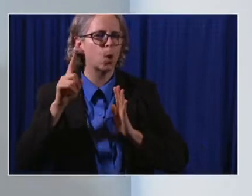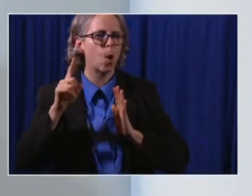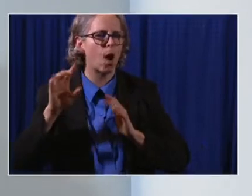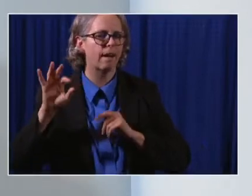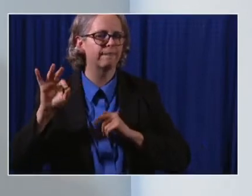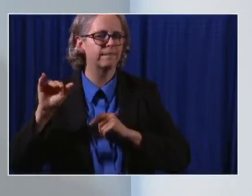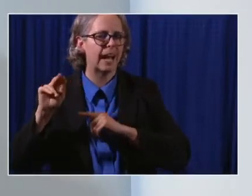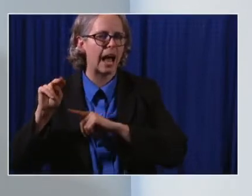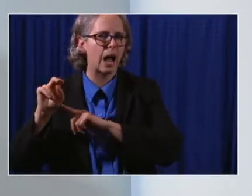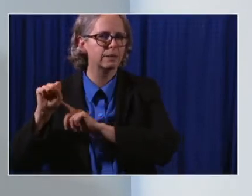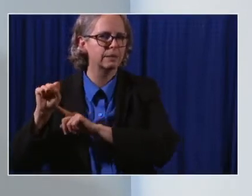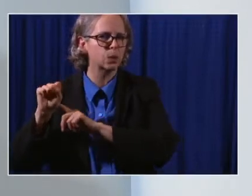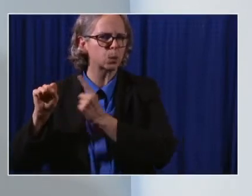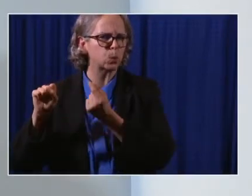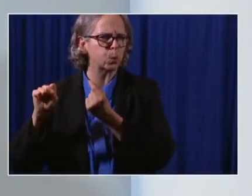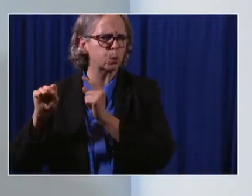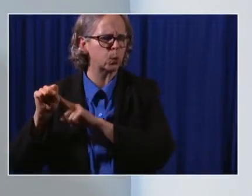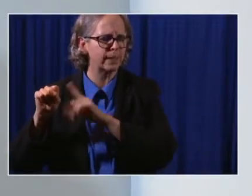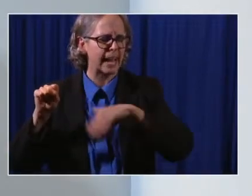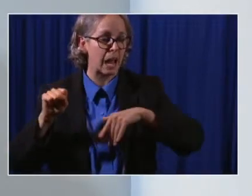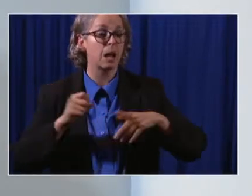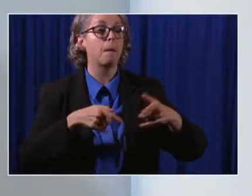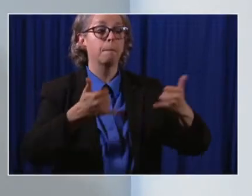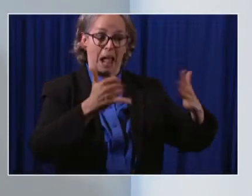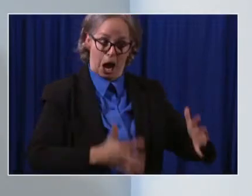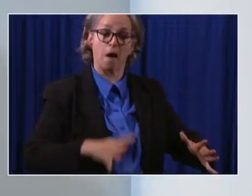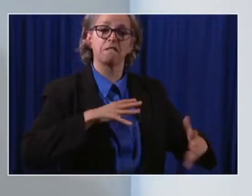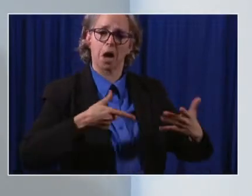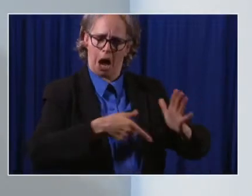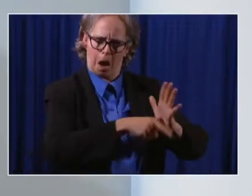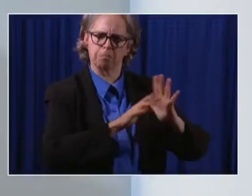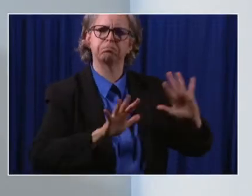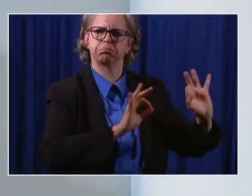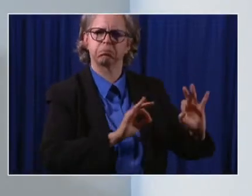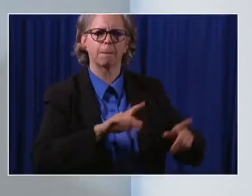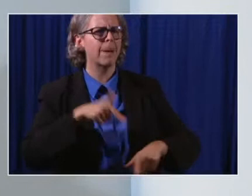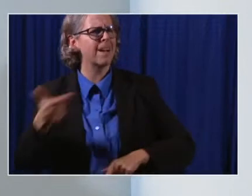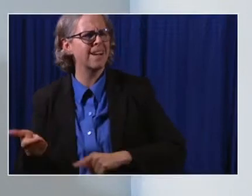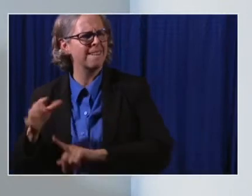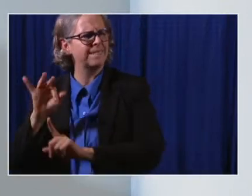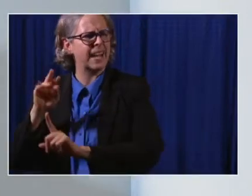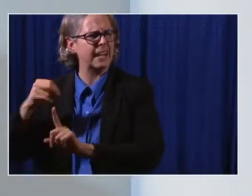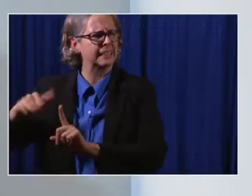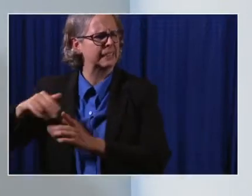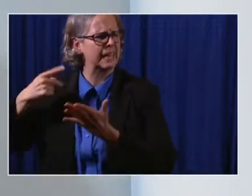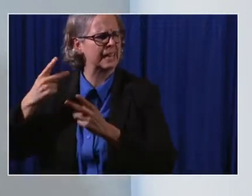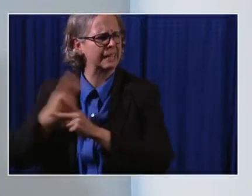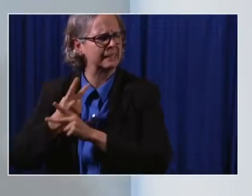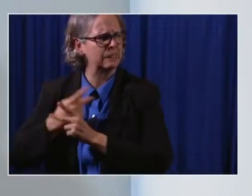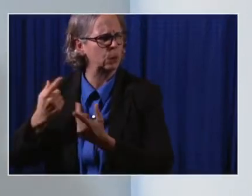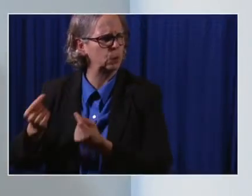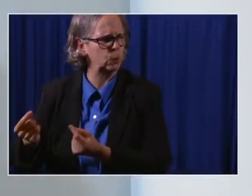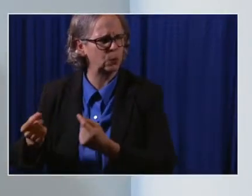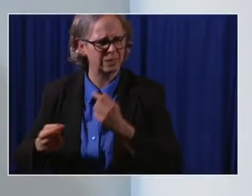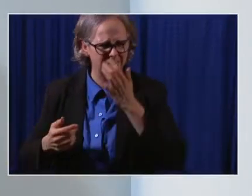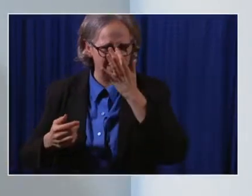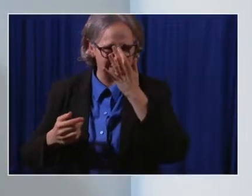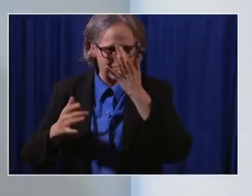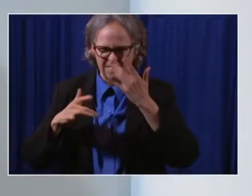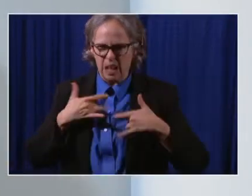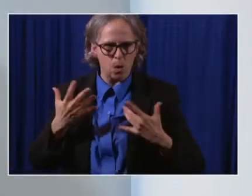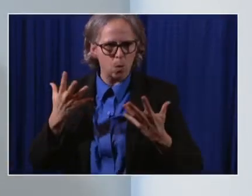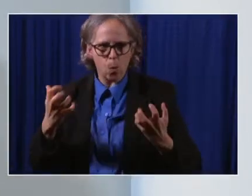it's a work in progress. And then finally, in this spirit of everybody wanting to have a season,